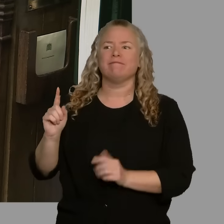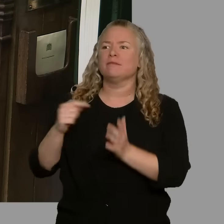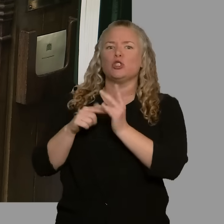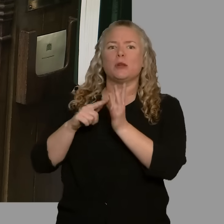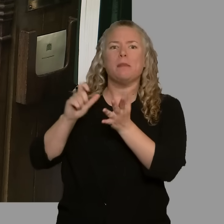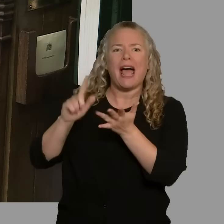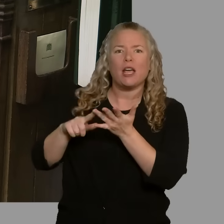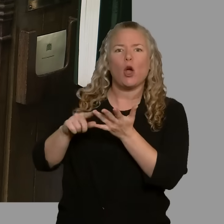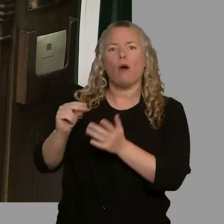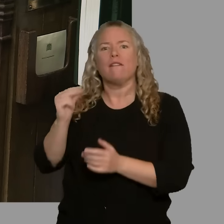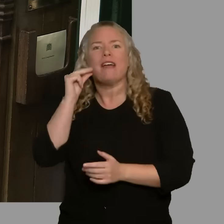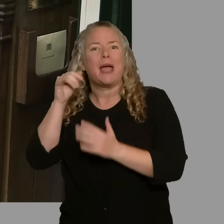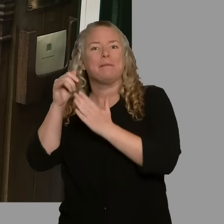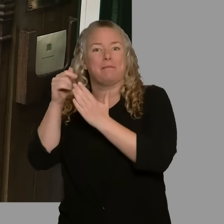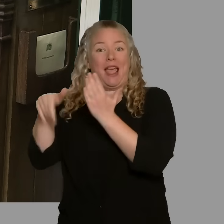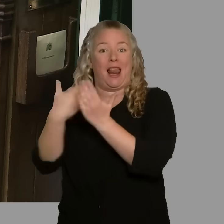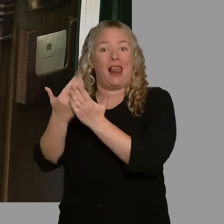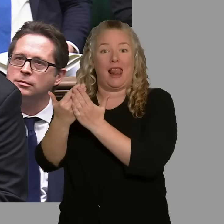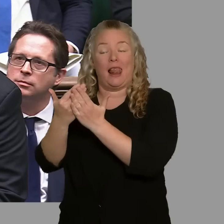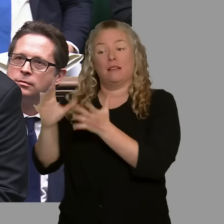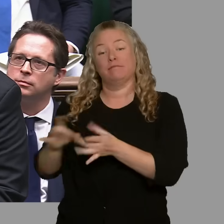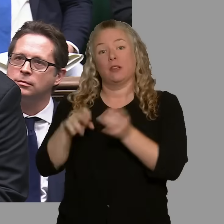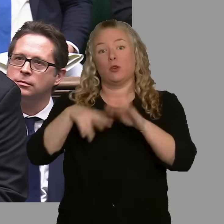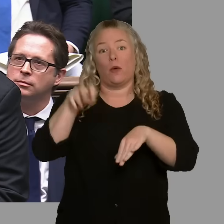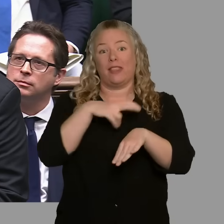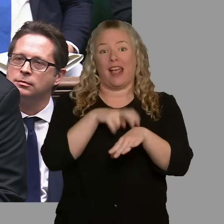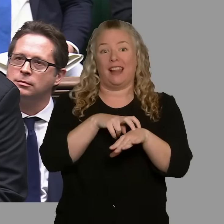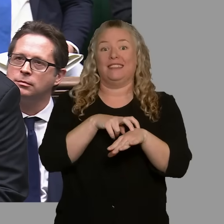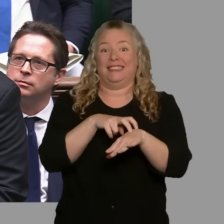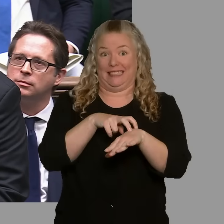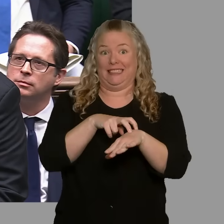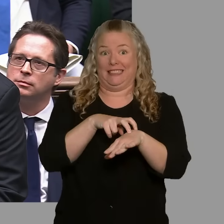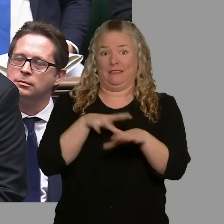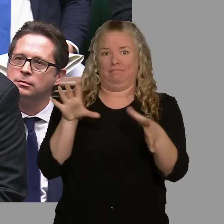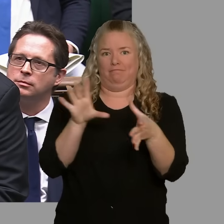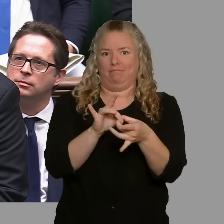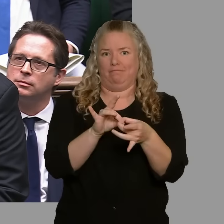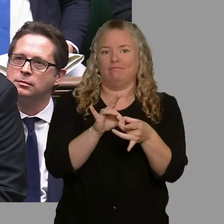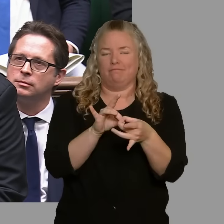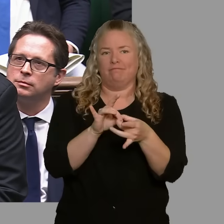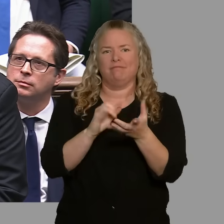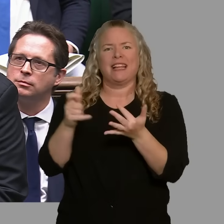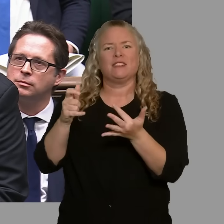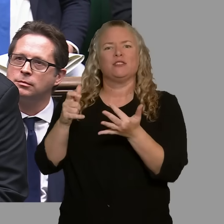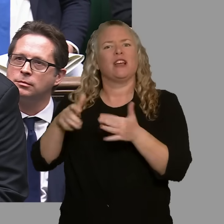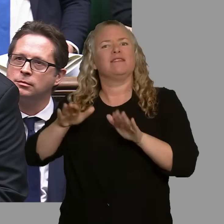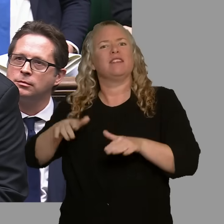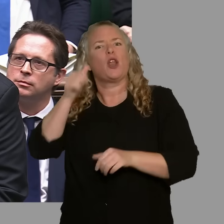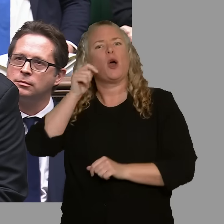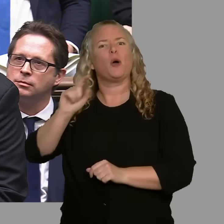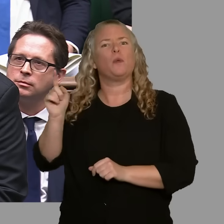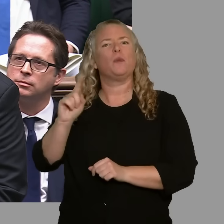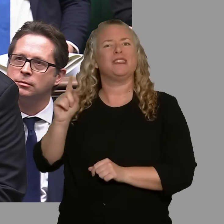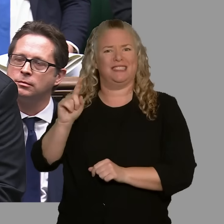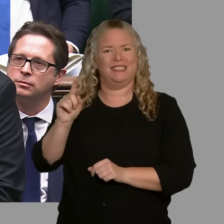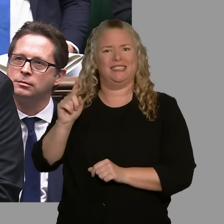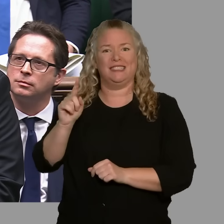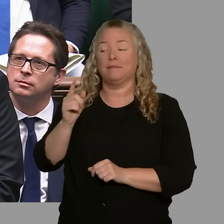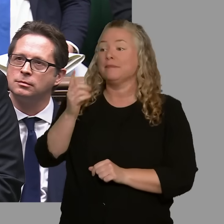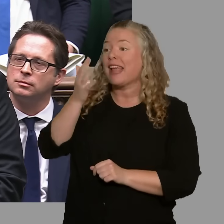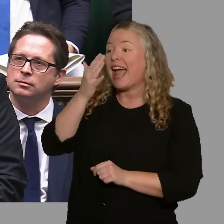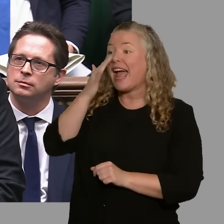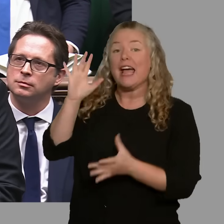the placement of tobacco products on the market, and so is potentially in breach of the EU's Tobacco Products